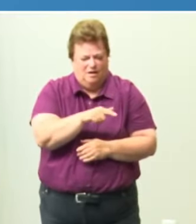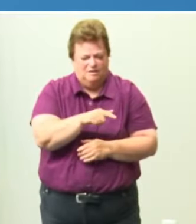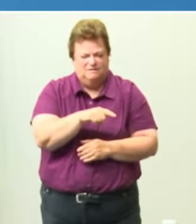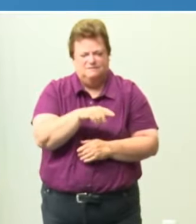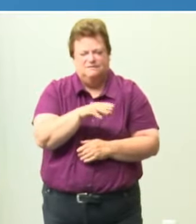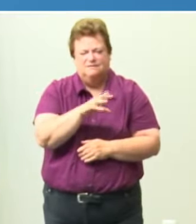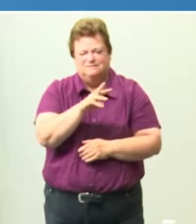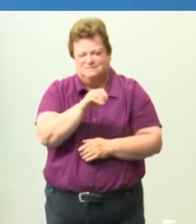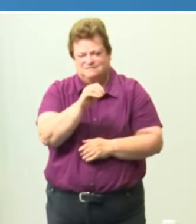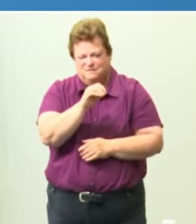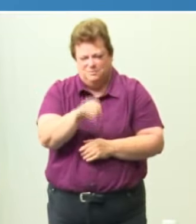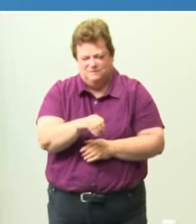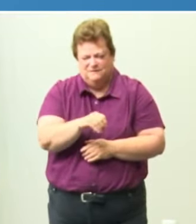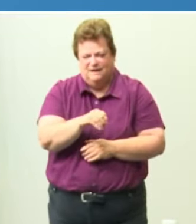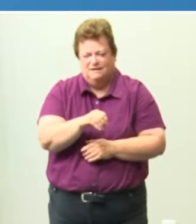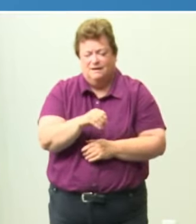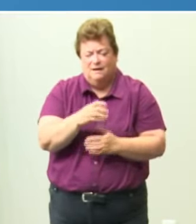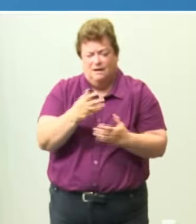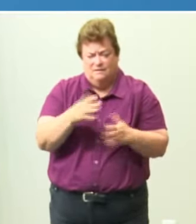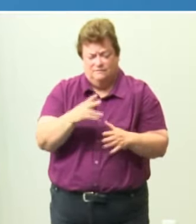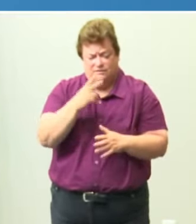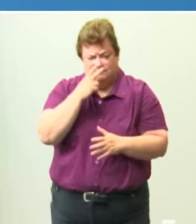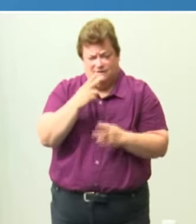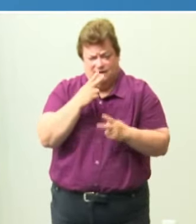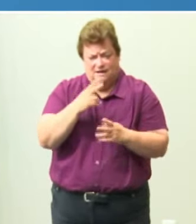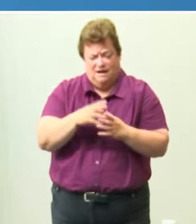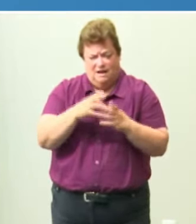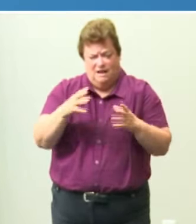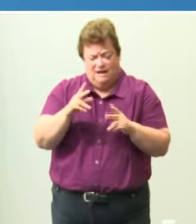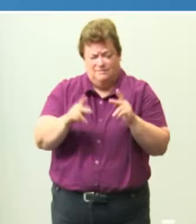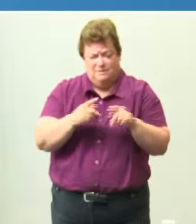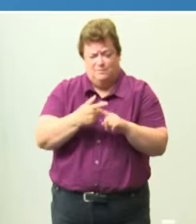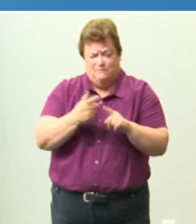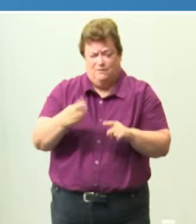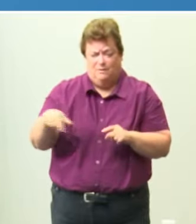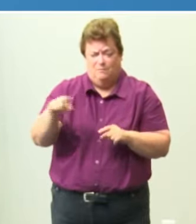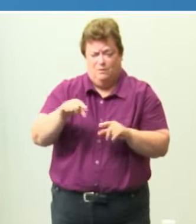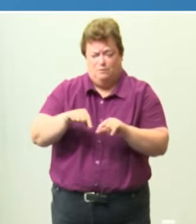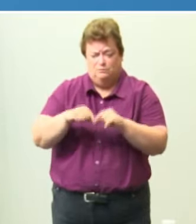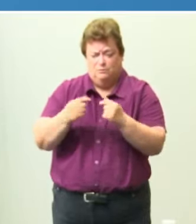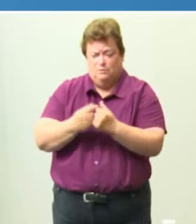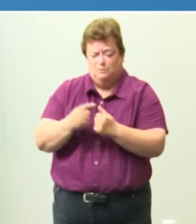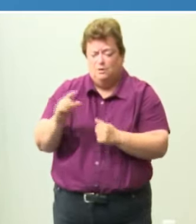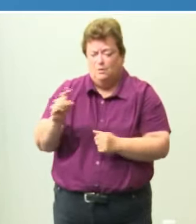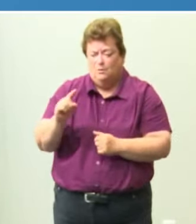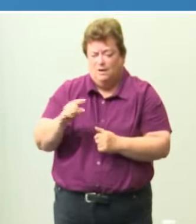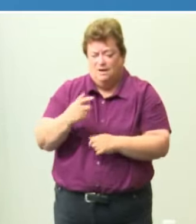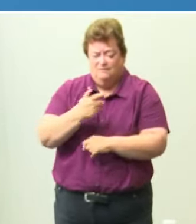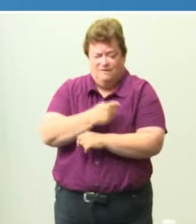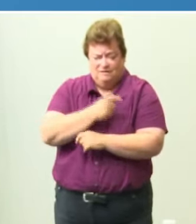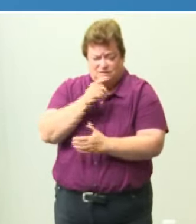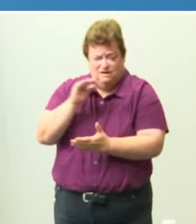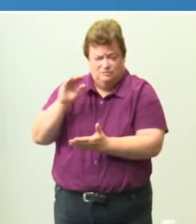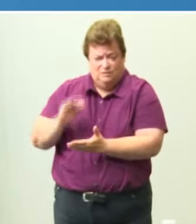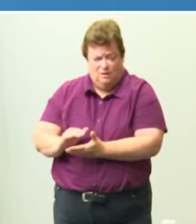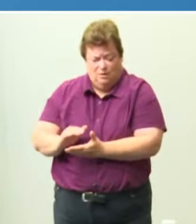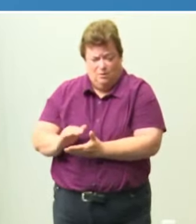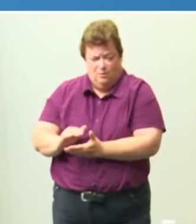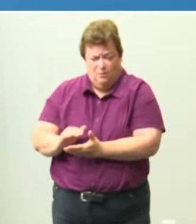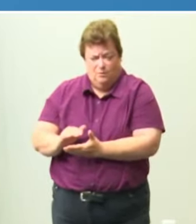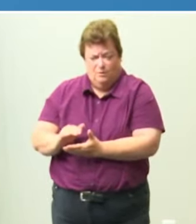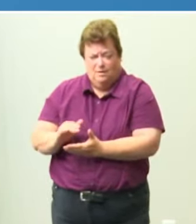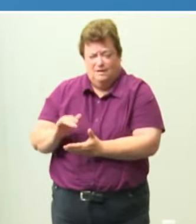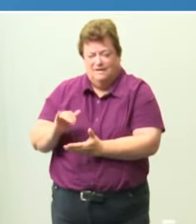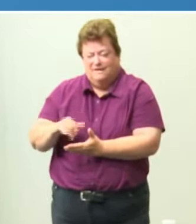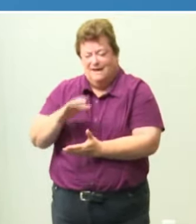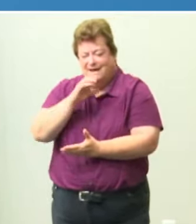were first vaccinations. Are you seeing a lot of people from those groups where vaccination is lower, say like the